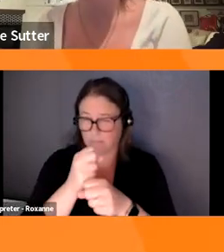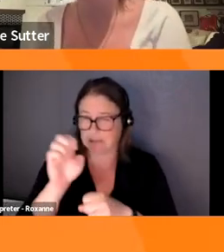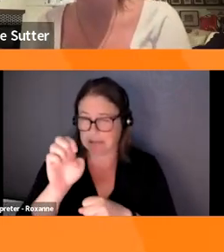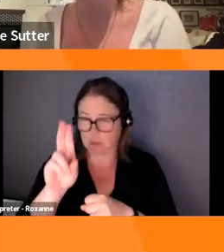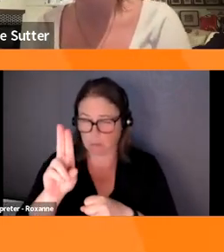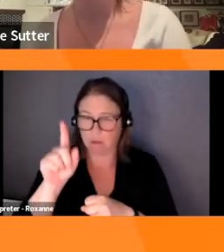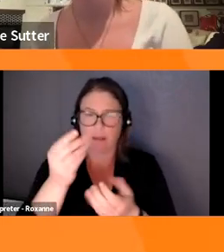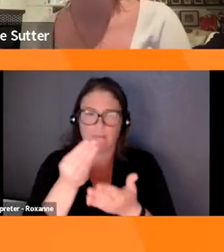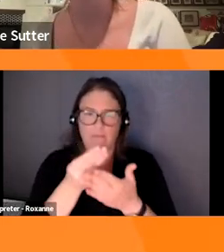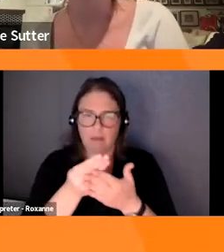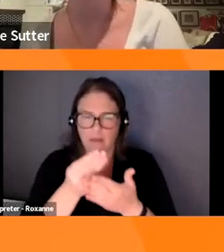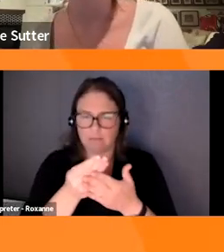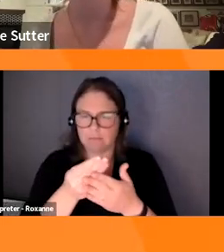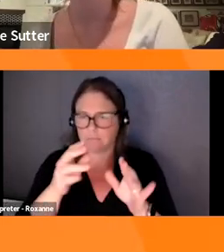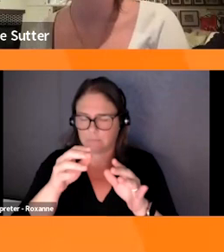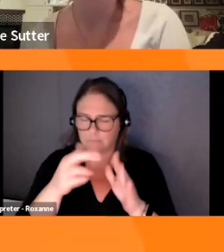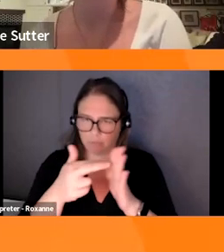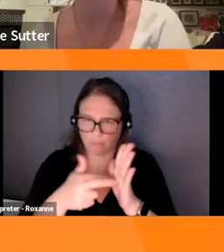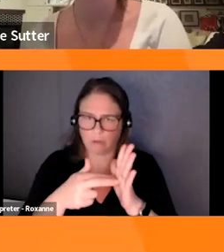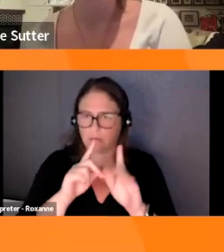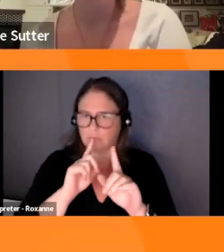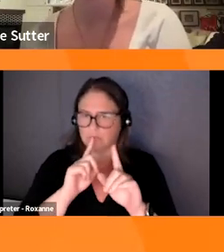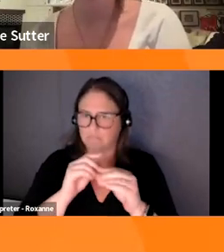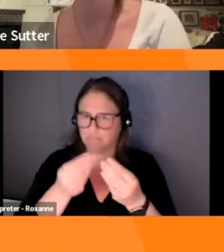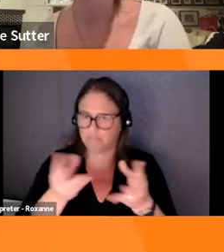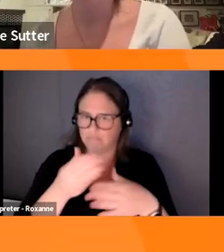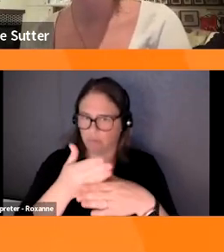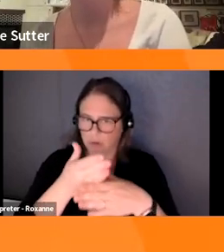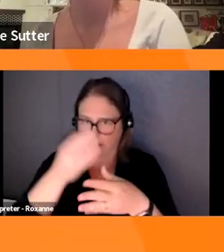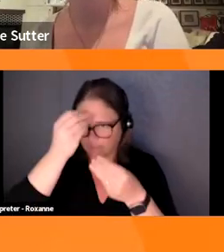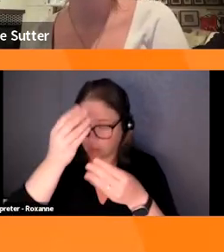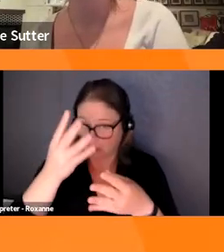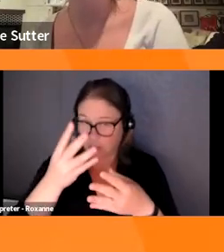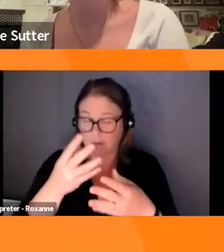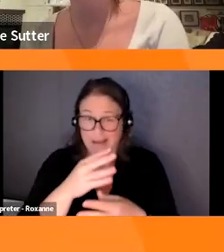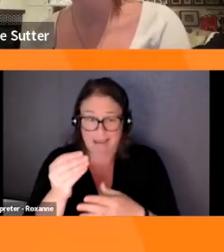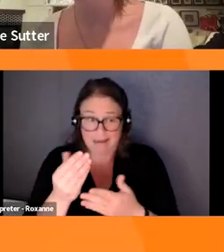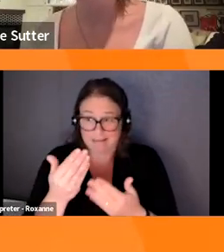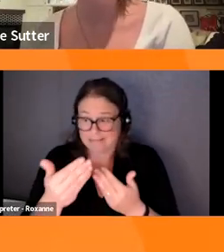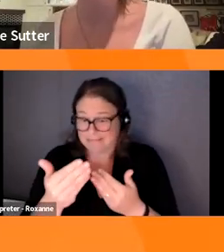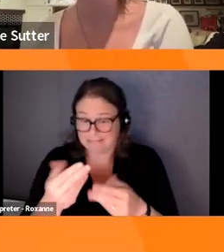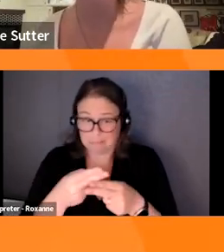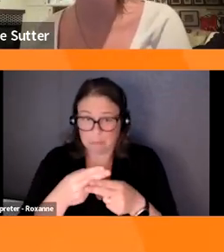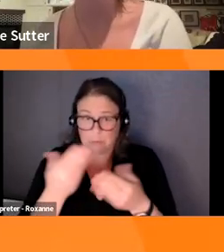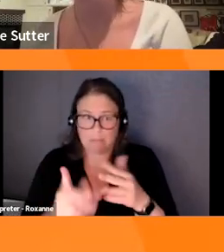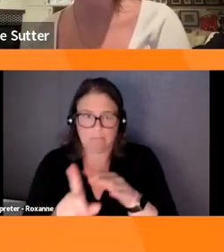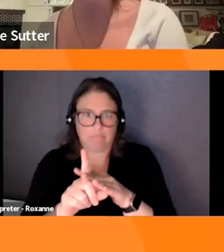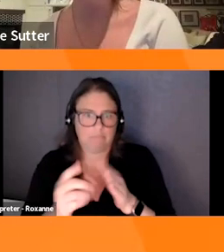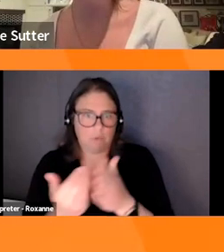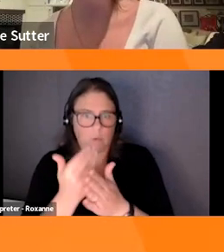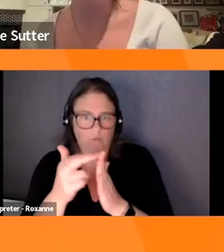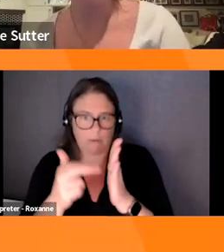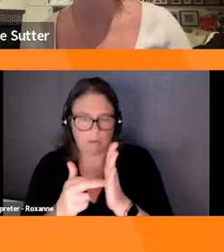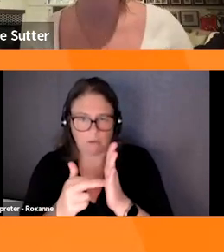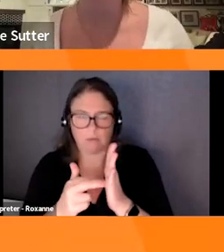Disclosure Regulation. There also may be some incoming regulations that you should make your company aware of before you have